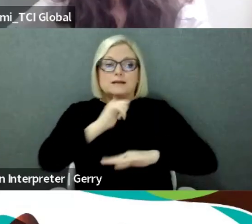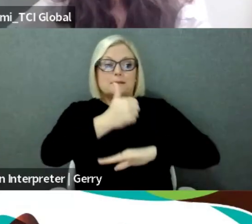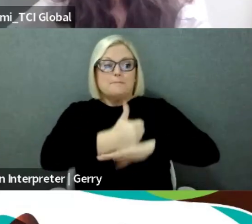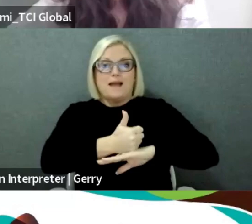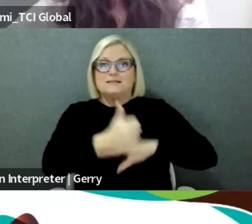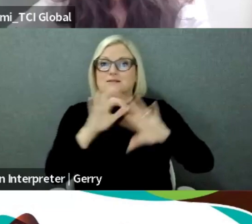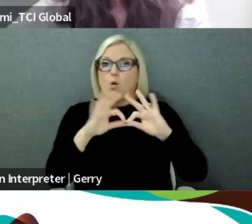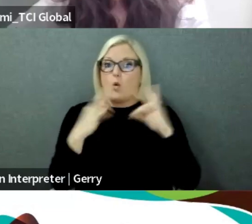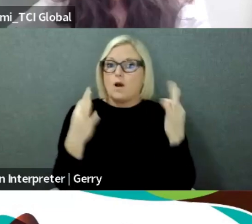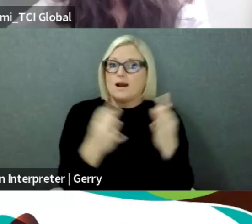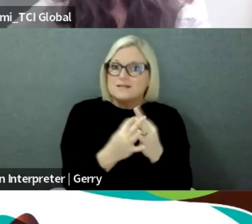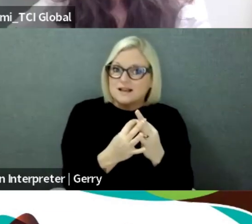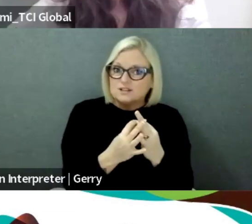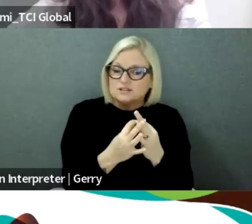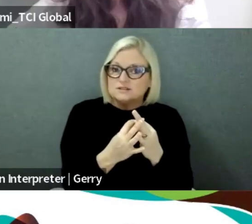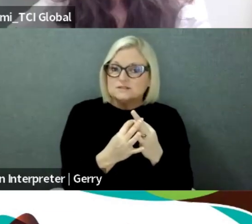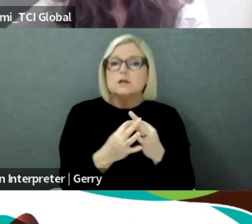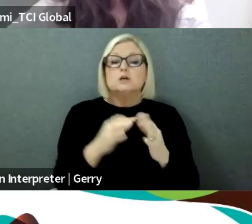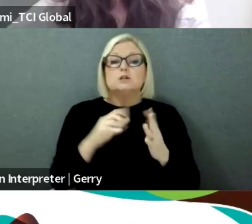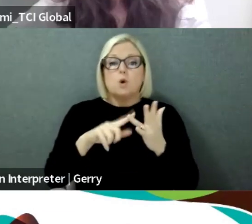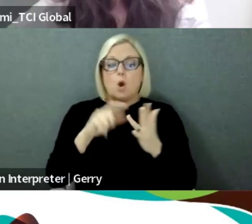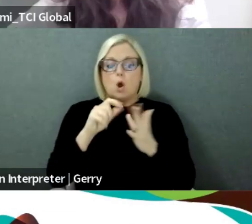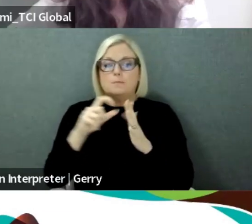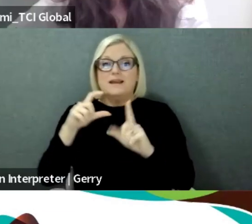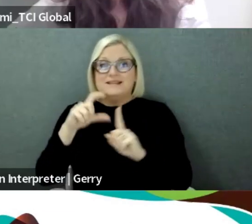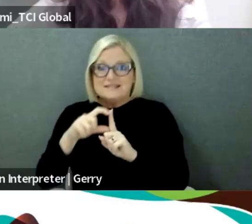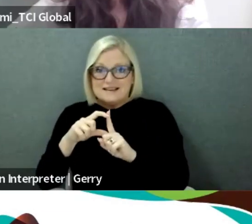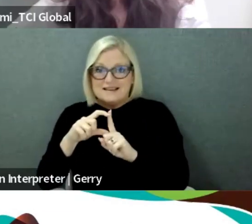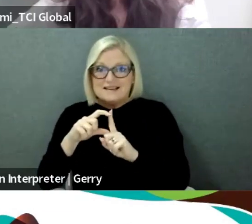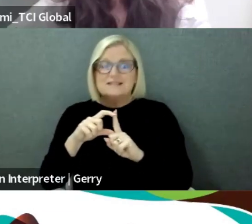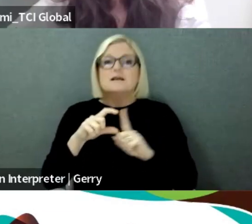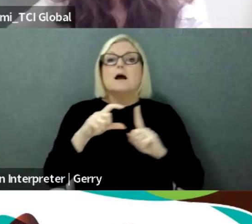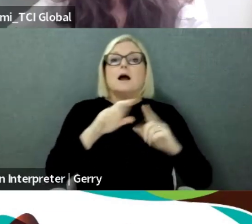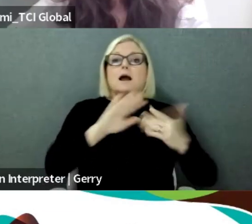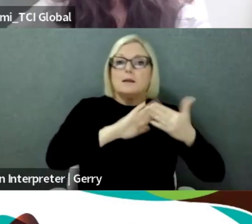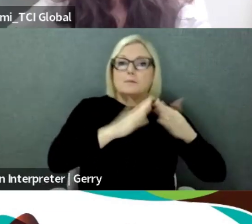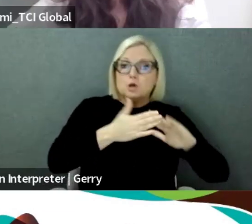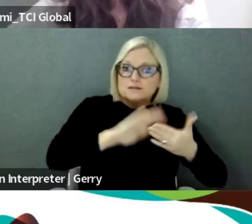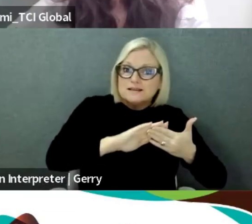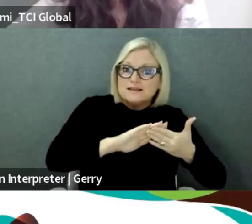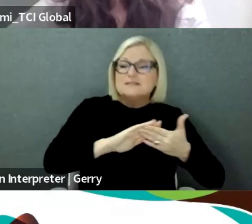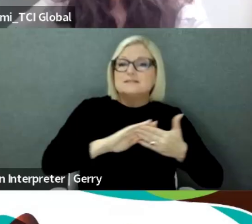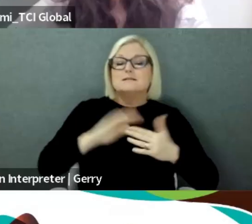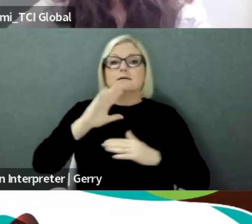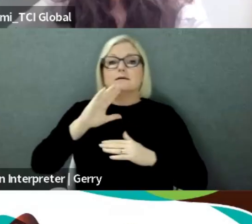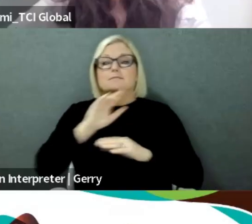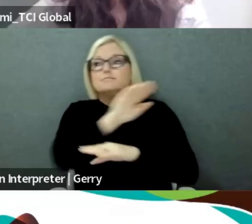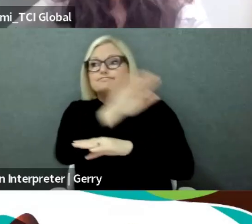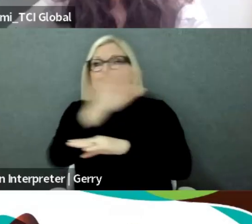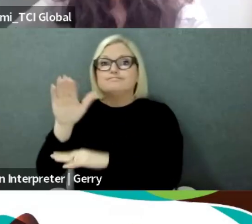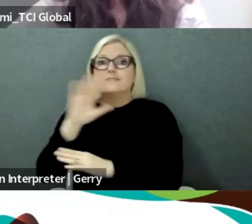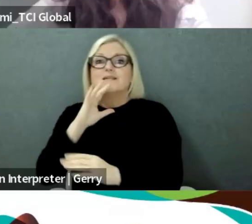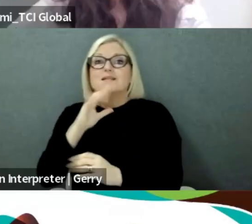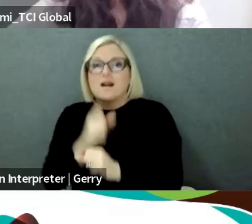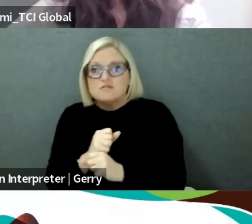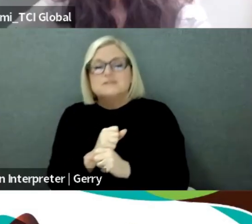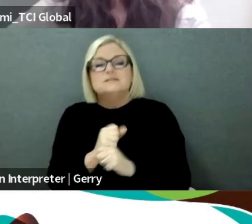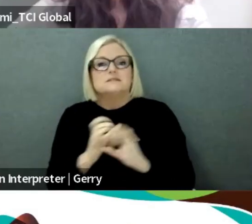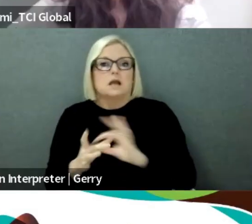partnership with OPDs, civil society, governments, and regional actors. Shelley, go for it.